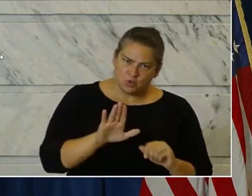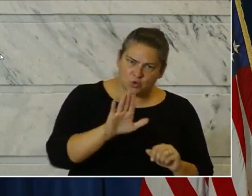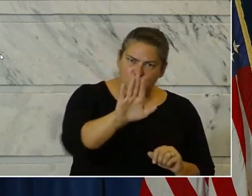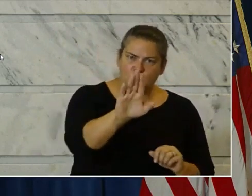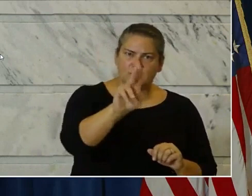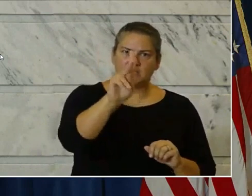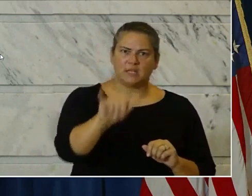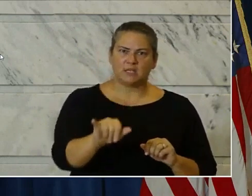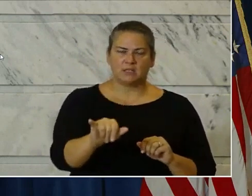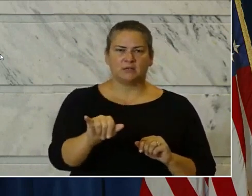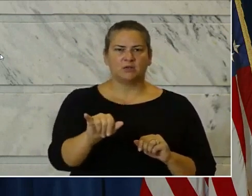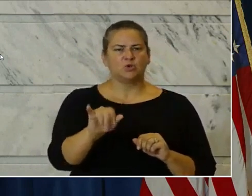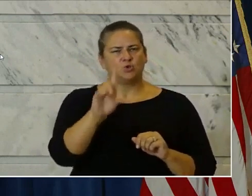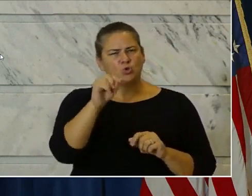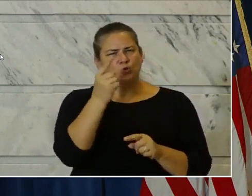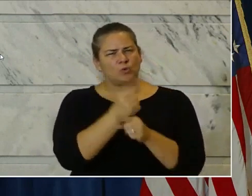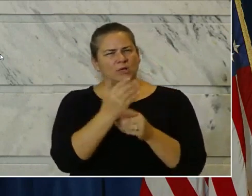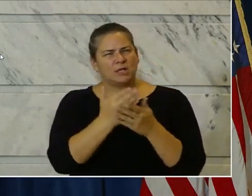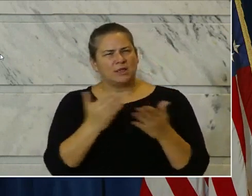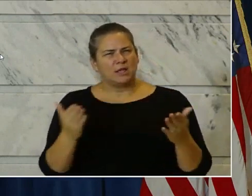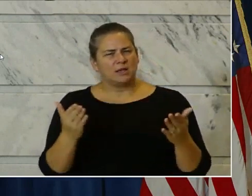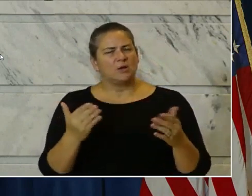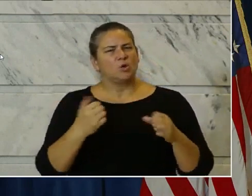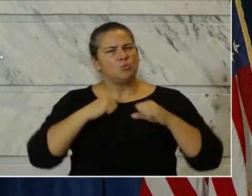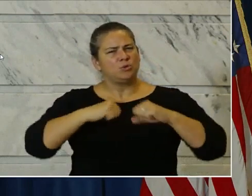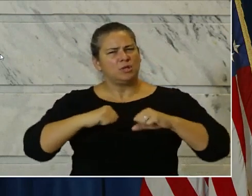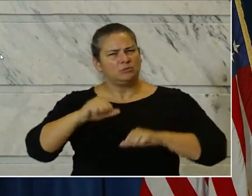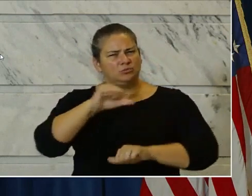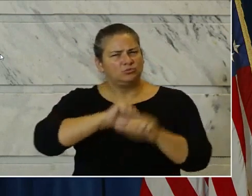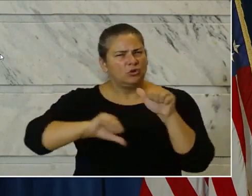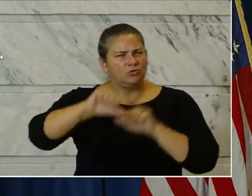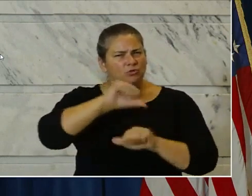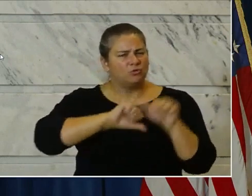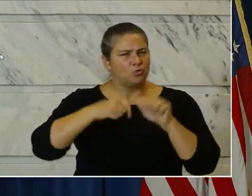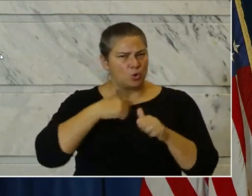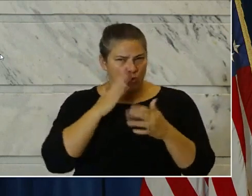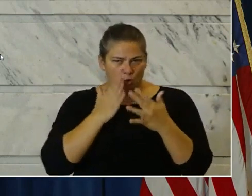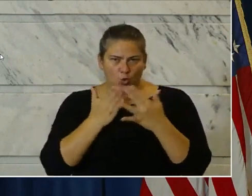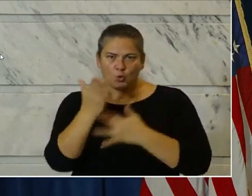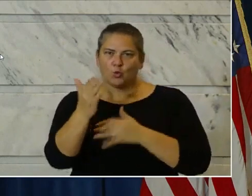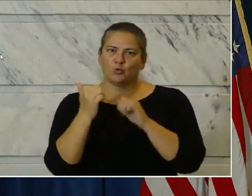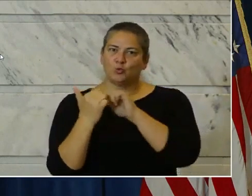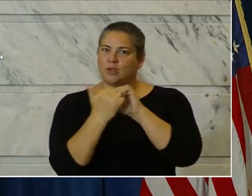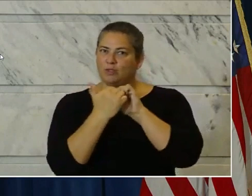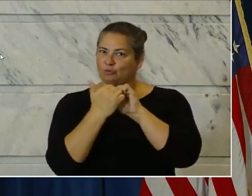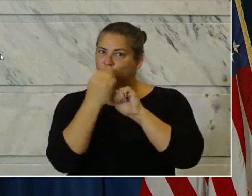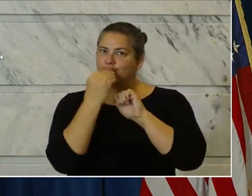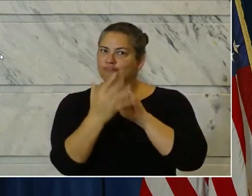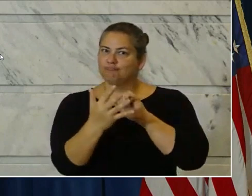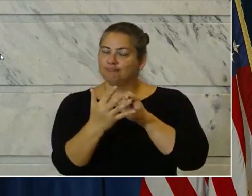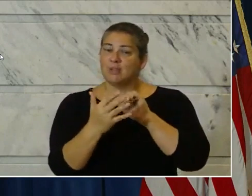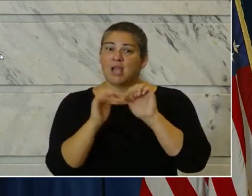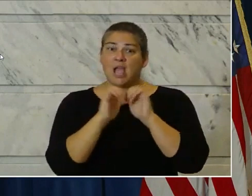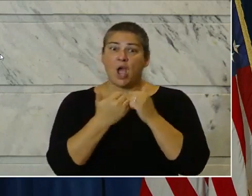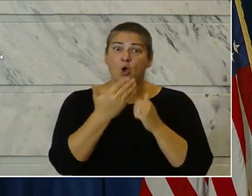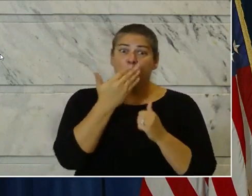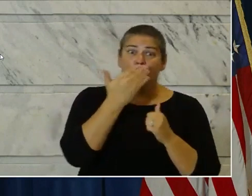around you. Let's just do the right thing. Let's protect one another. We're going to get through it, and we're going to get through it together. But how well